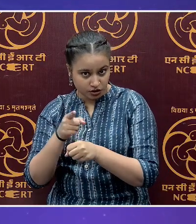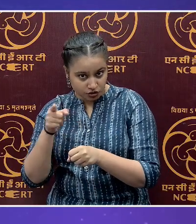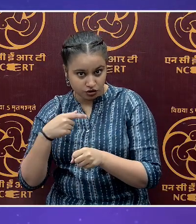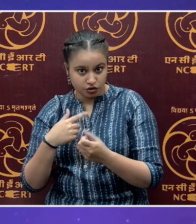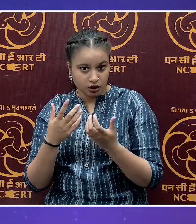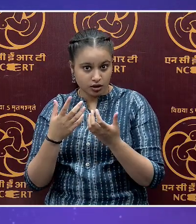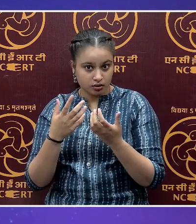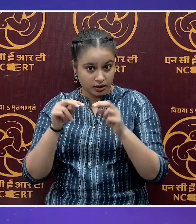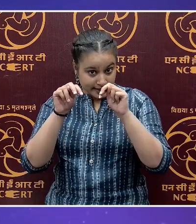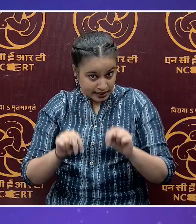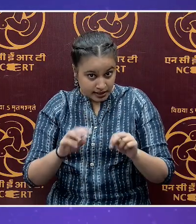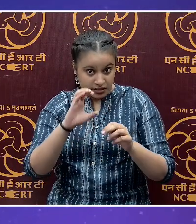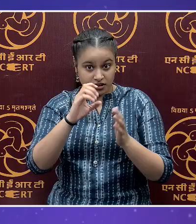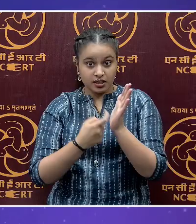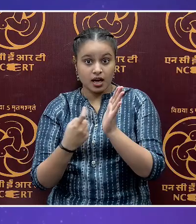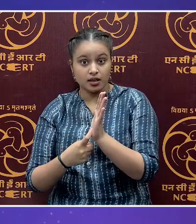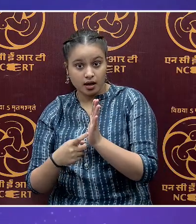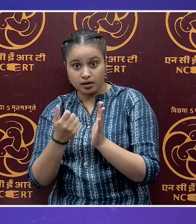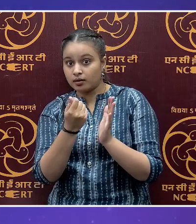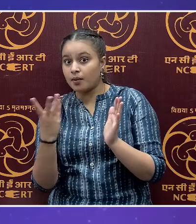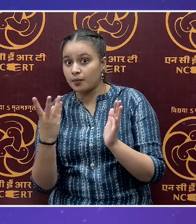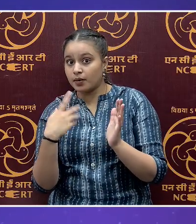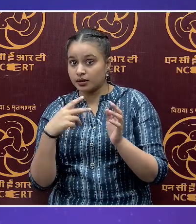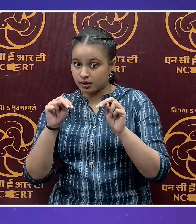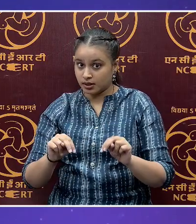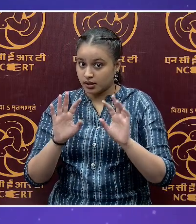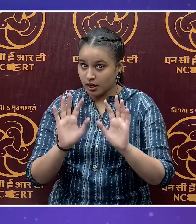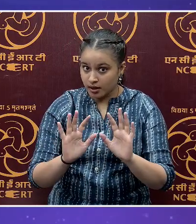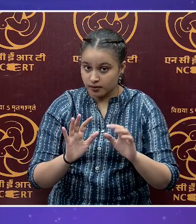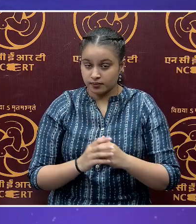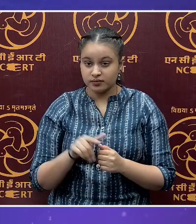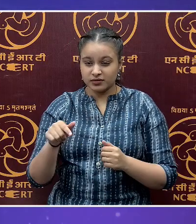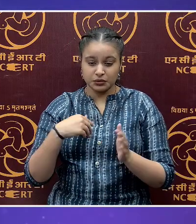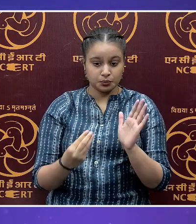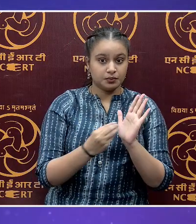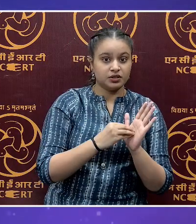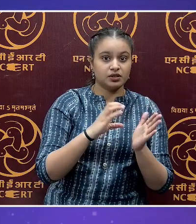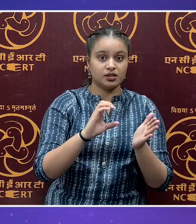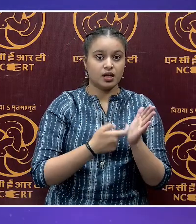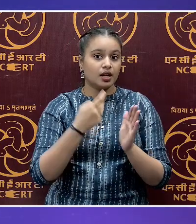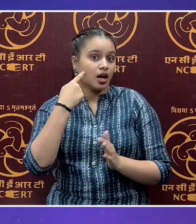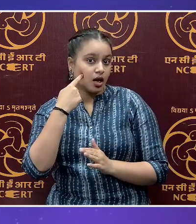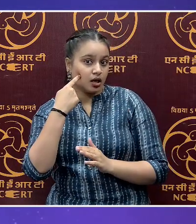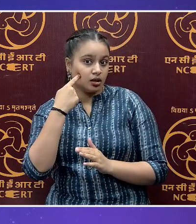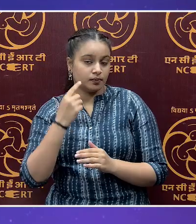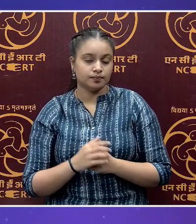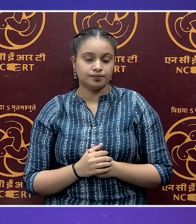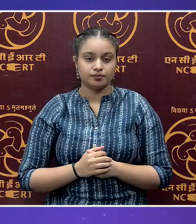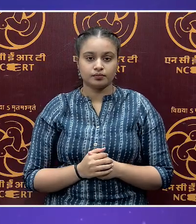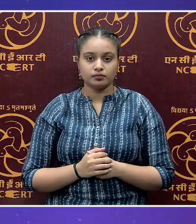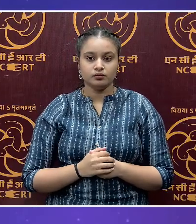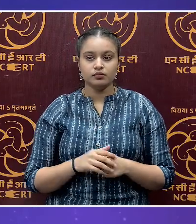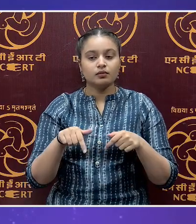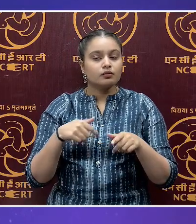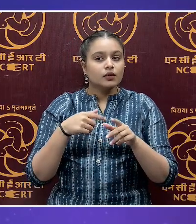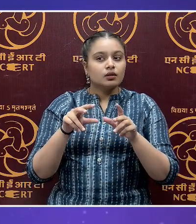CRI number or CRR number? What exactly it is? He has mentioned CRI. CRR. Yeah. So, now for